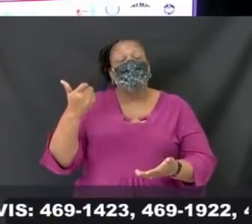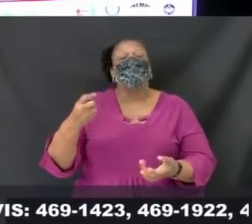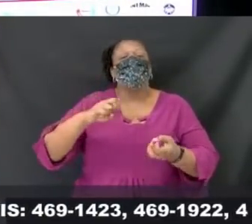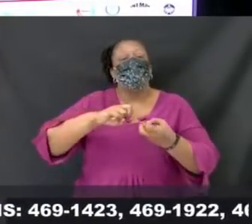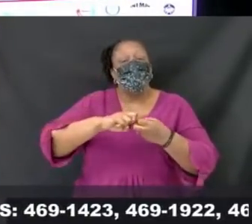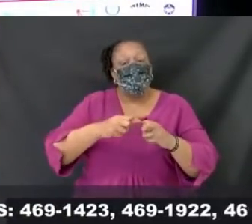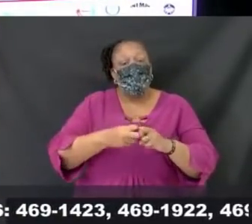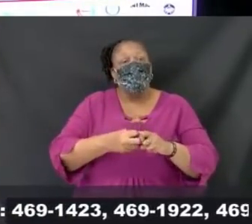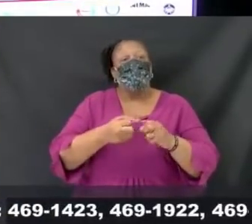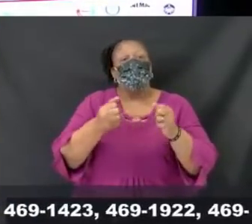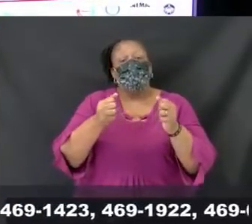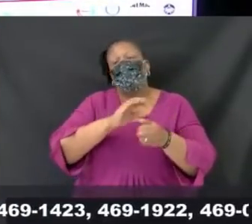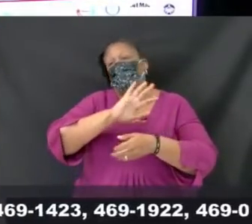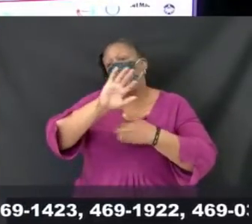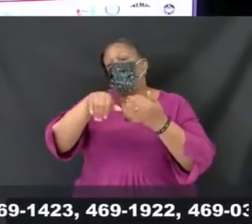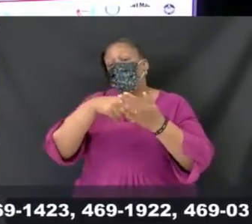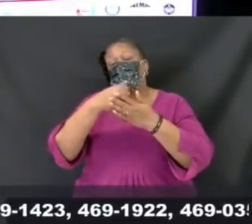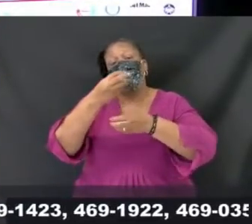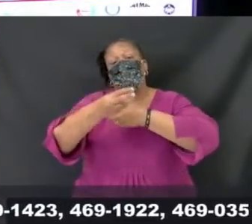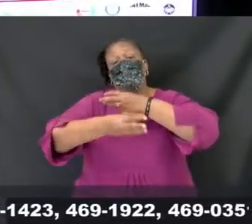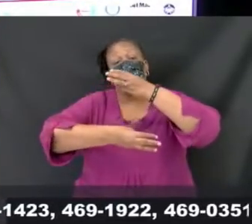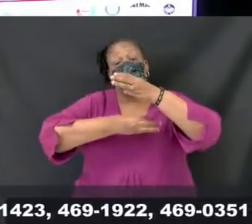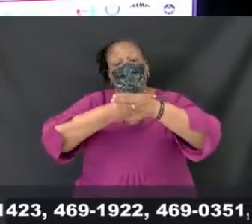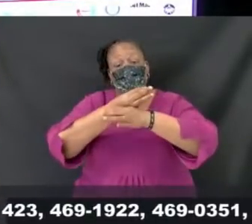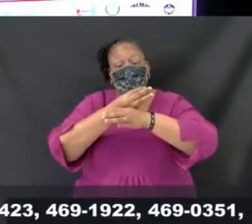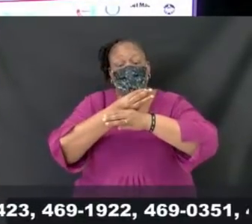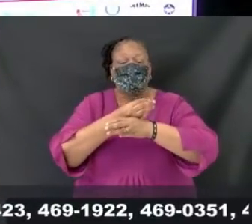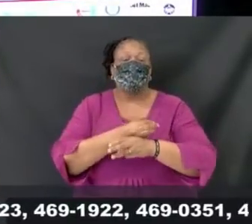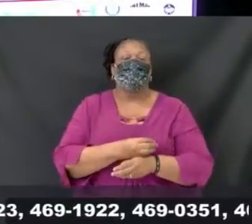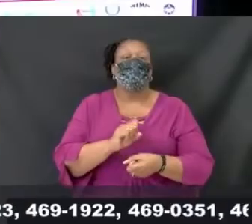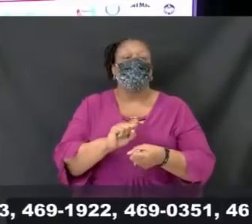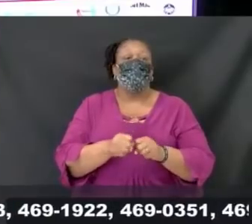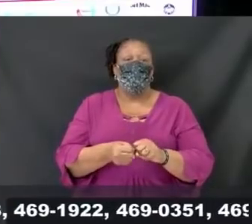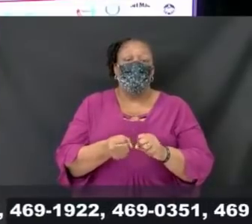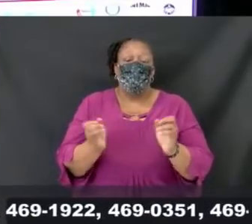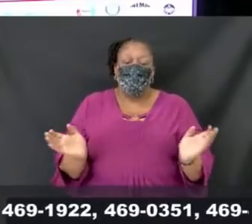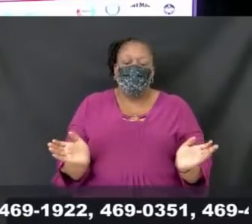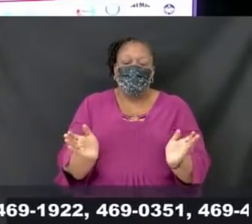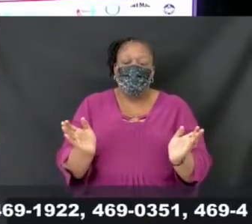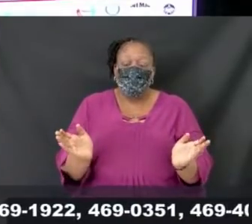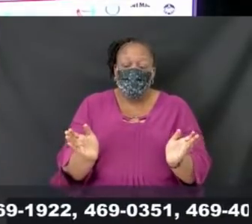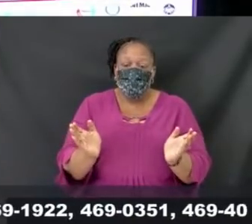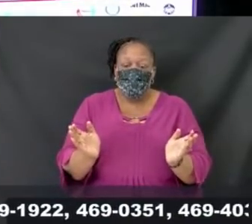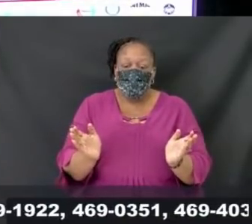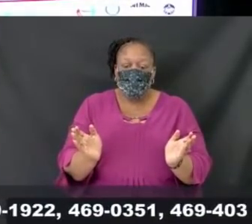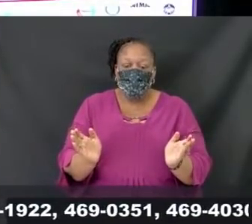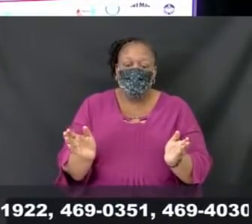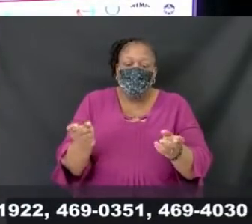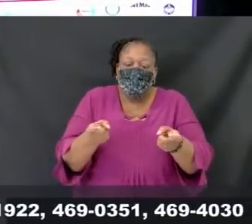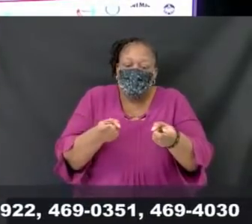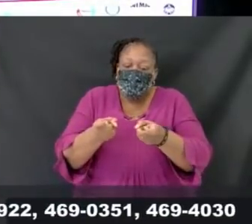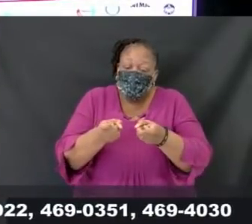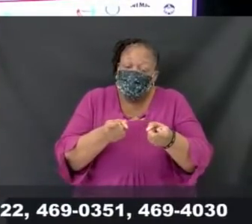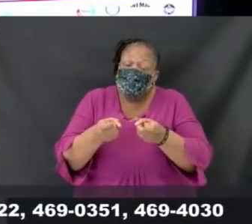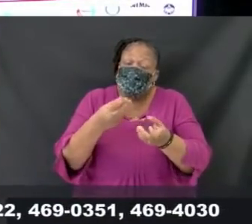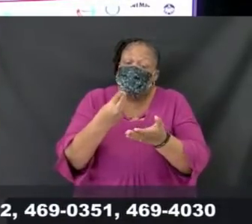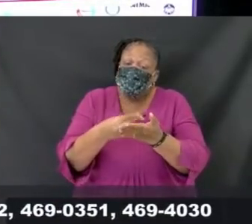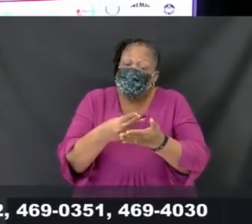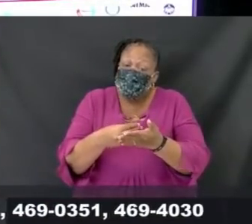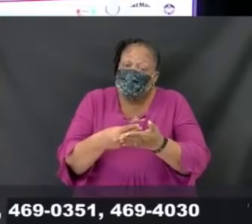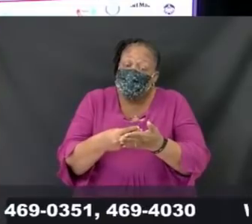regard, I am encouraging everyone to do their best and manage your resources as best as